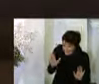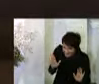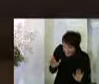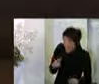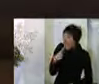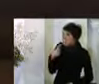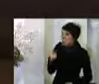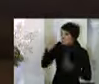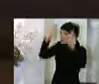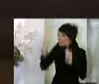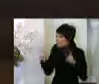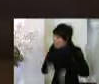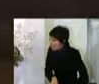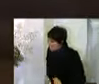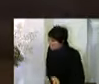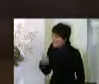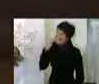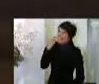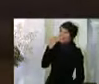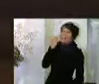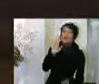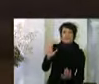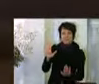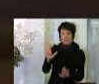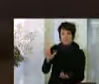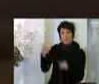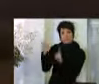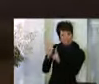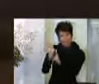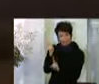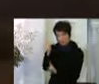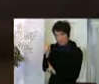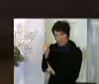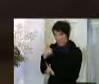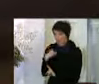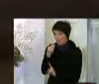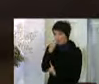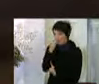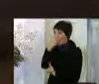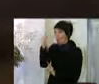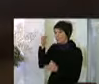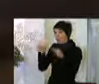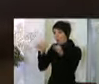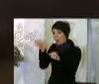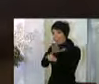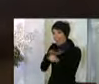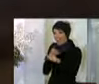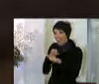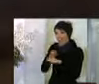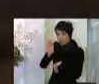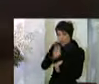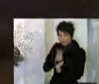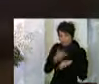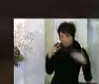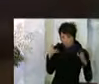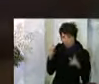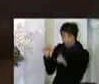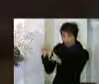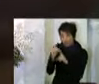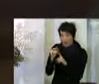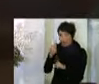I told you miracles happen. So remind yourself that there is refreshments in the courtyard directly after worship. Remind